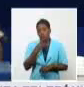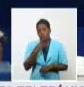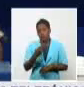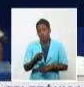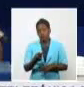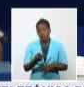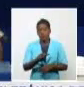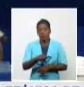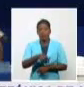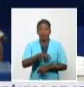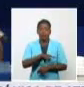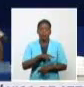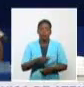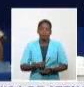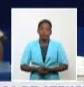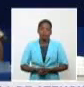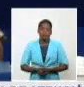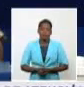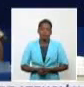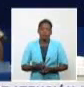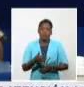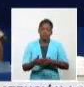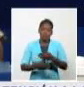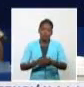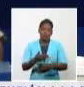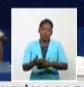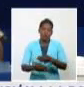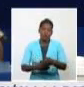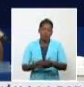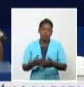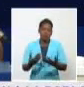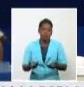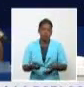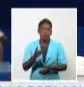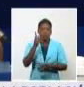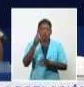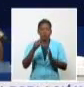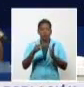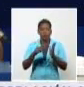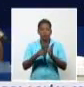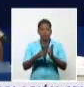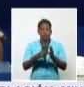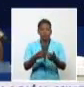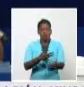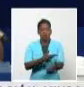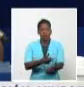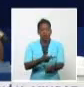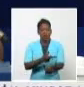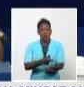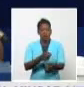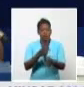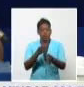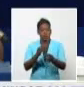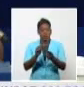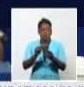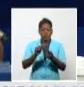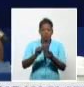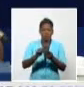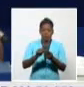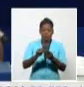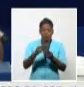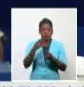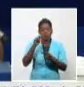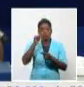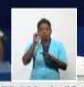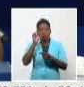The situation in our country allows us to say that a total of 2,062 samples were